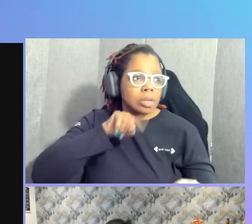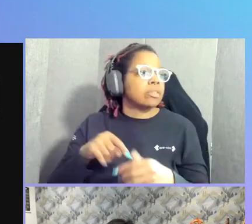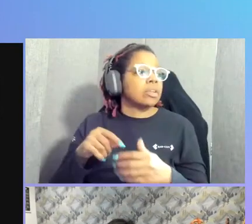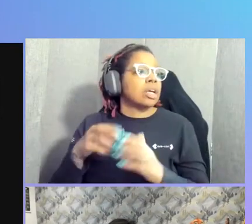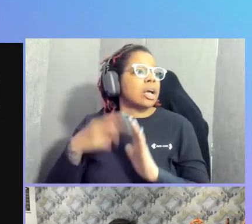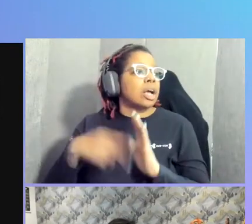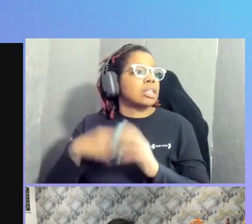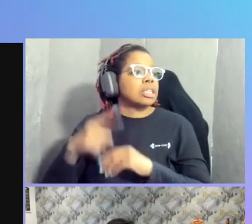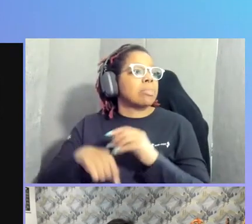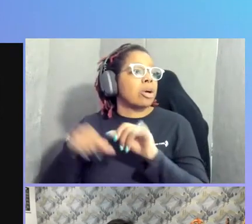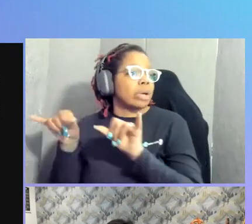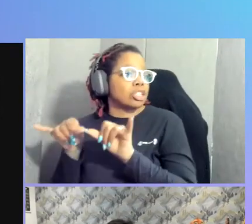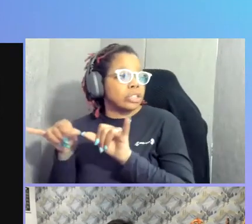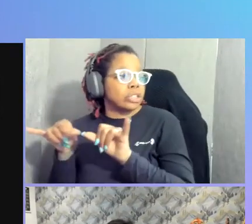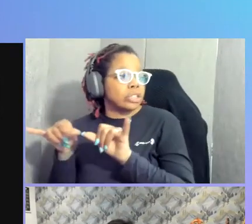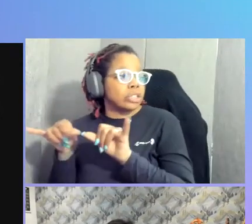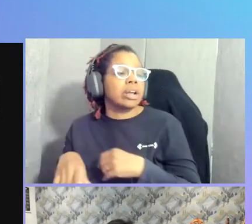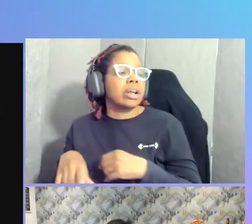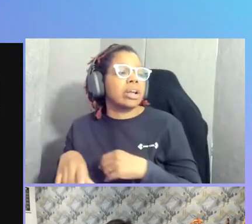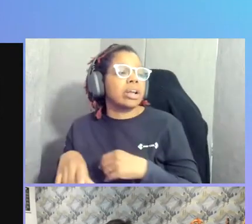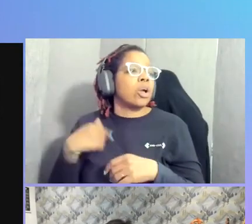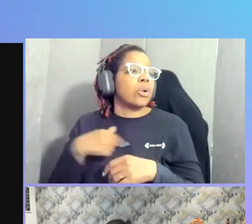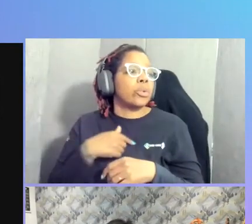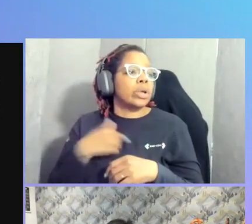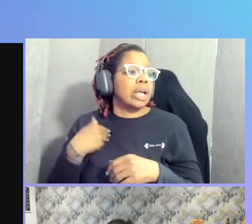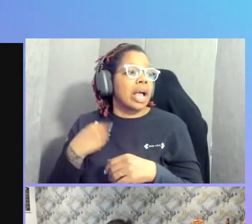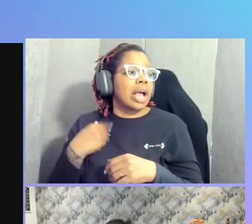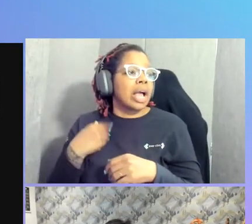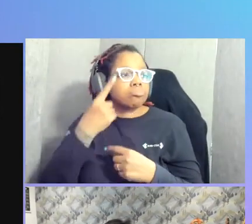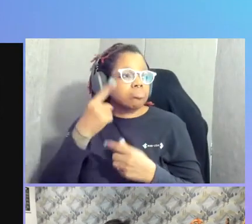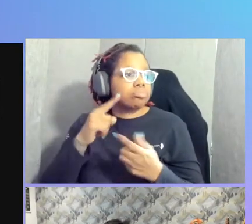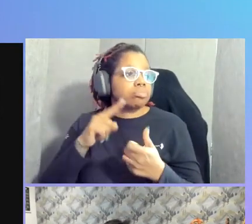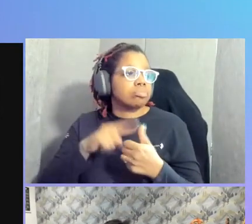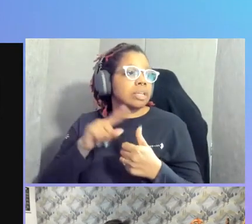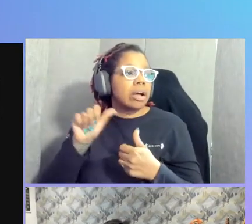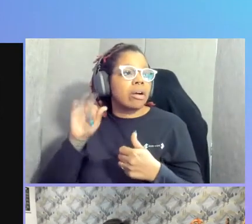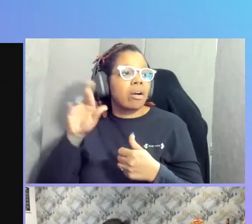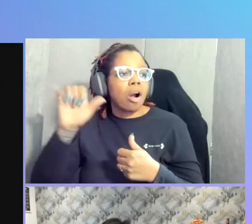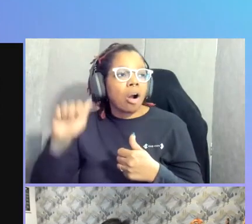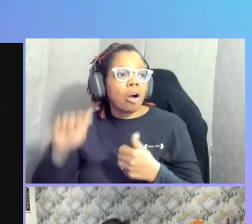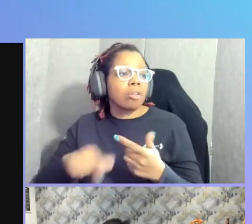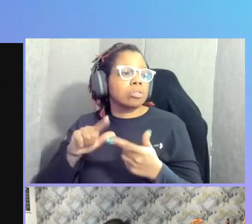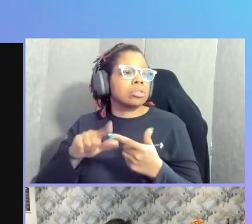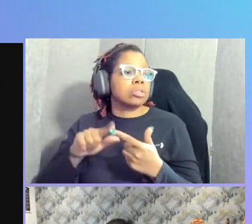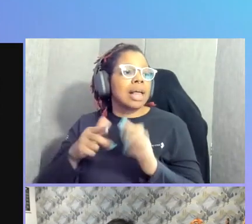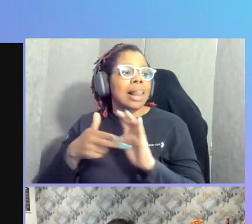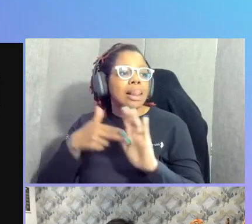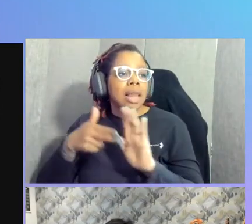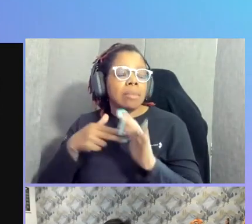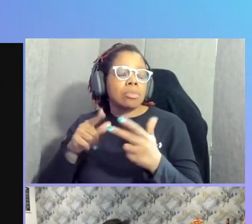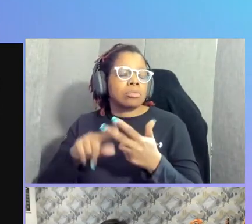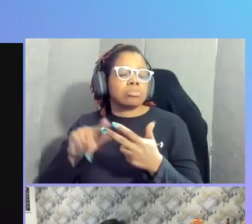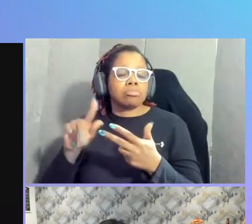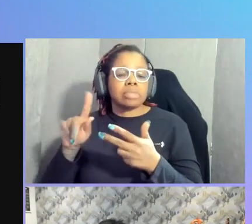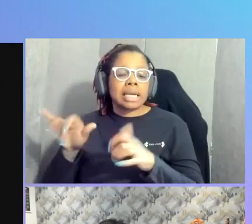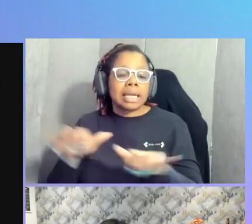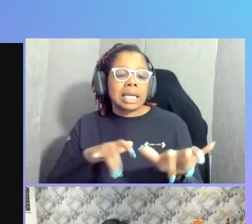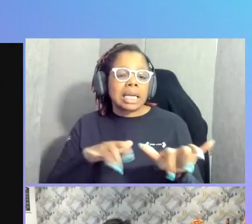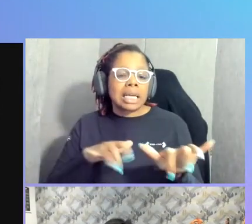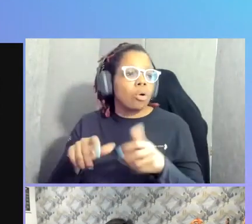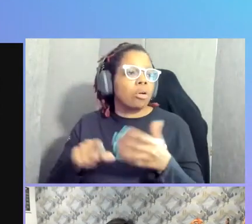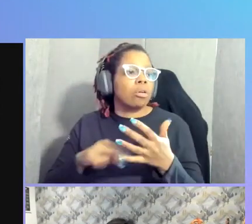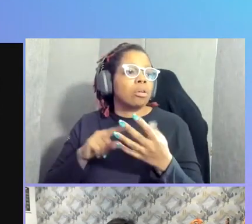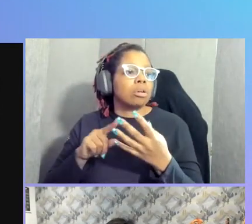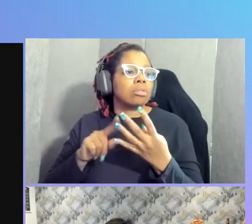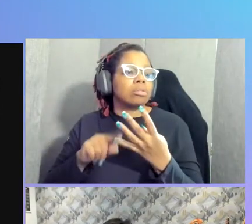On the engineering side, we have considerations such as like ARIA attributes, labels, keyboard